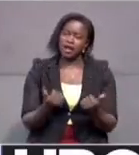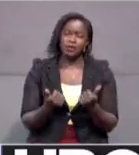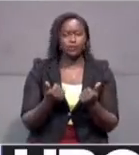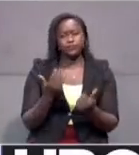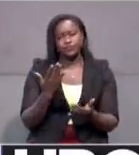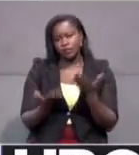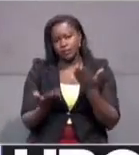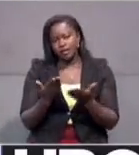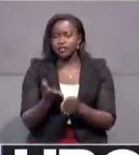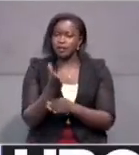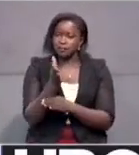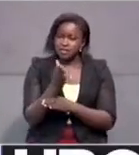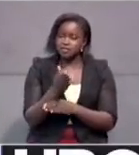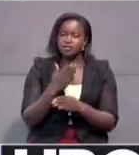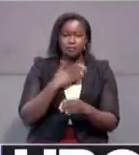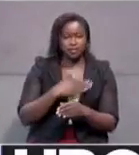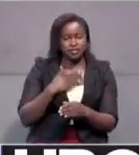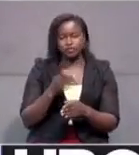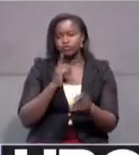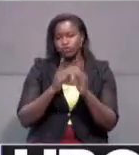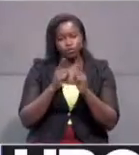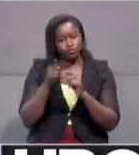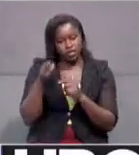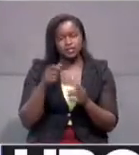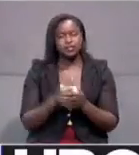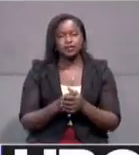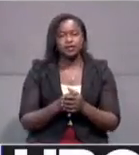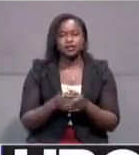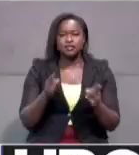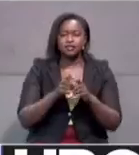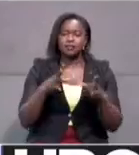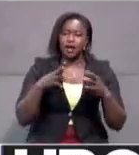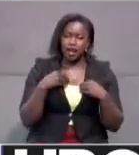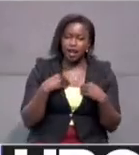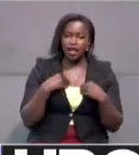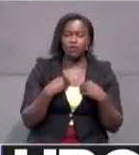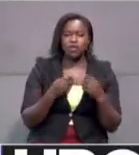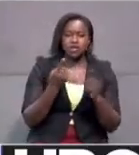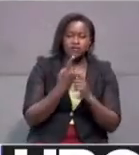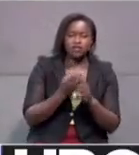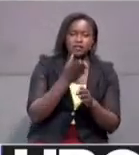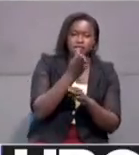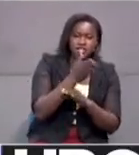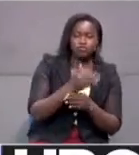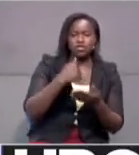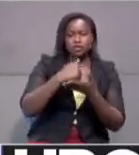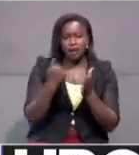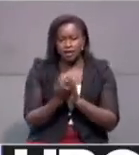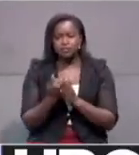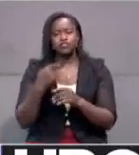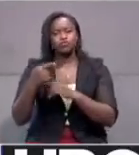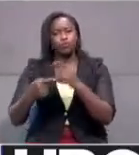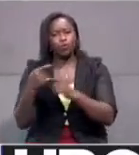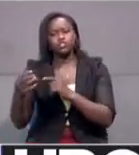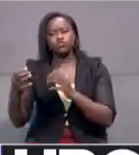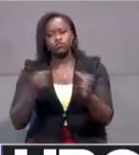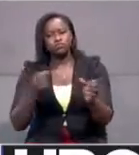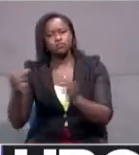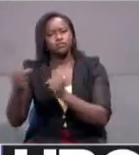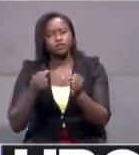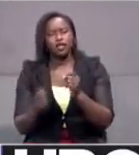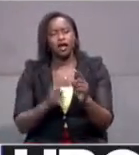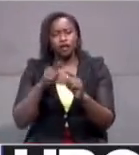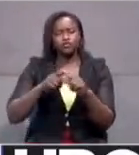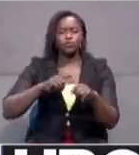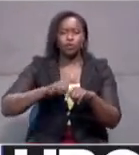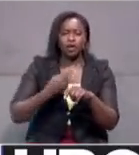May the minister speak to this and allow agencies and ministries and departments to continue to recruit until the merger